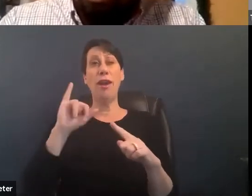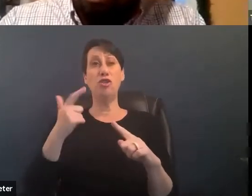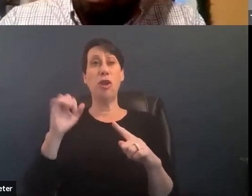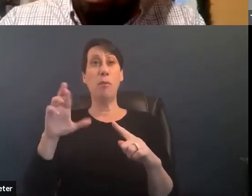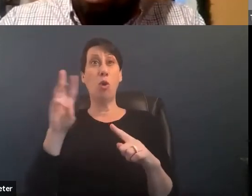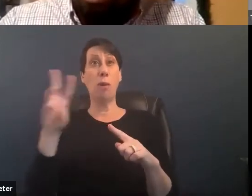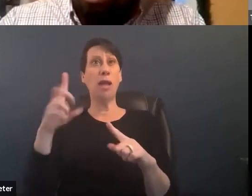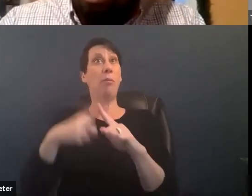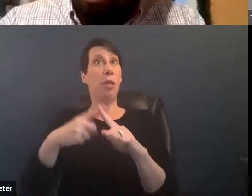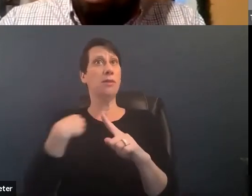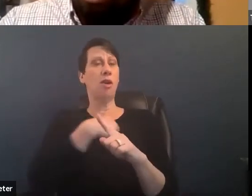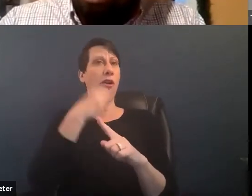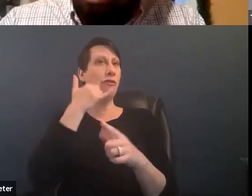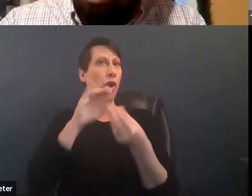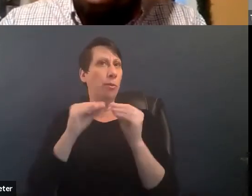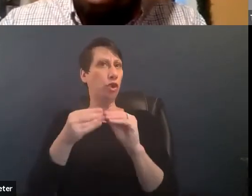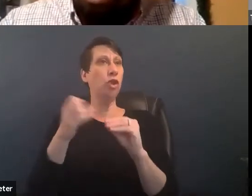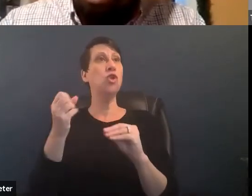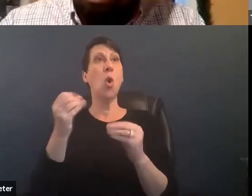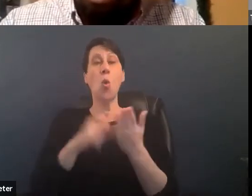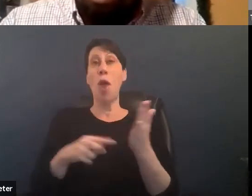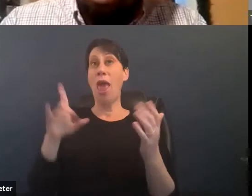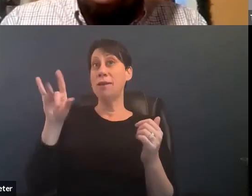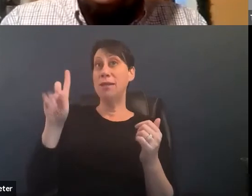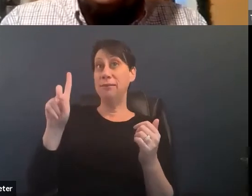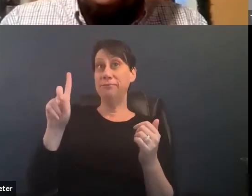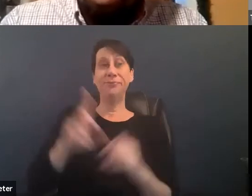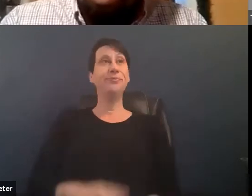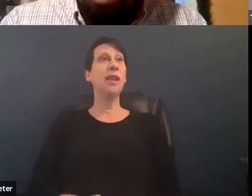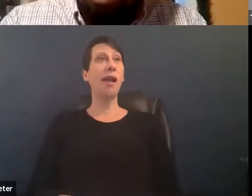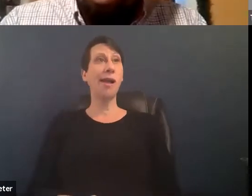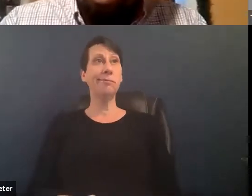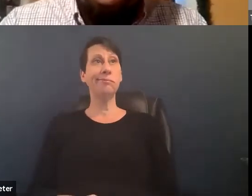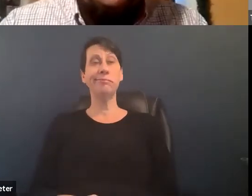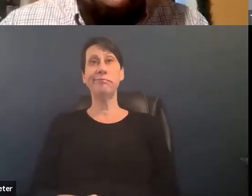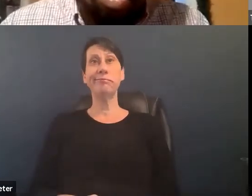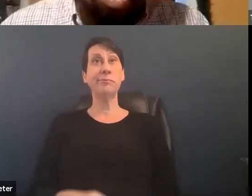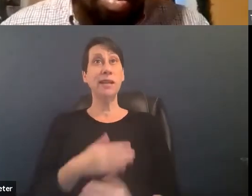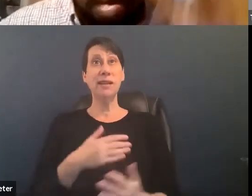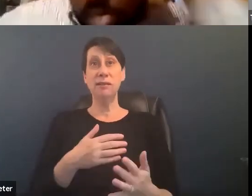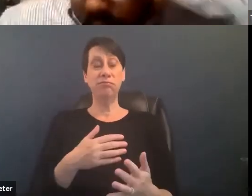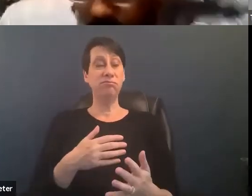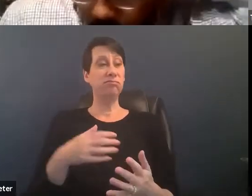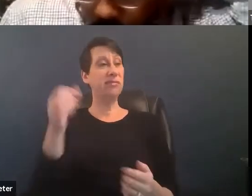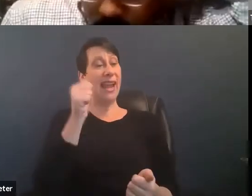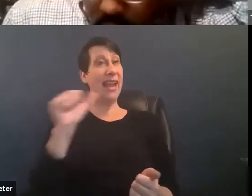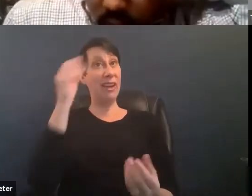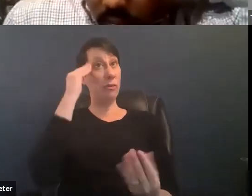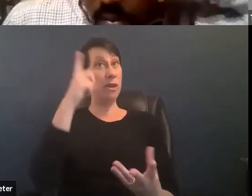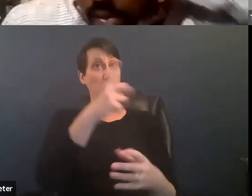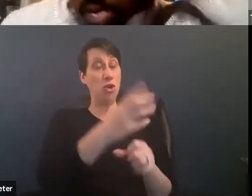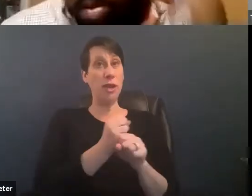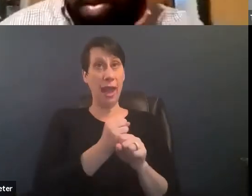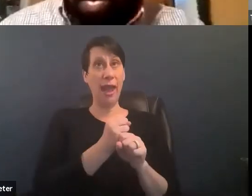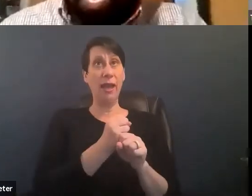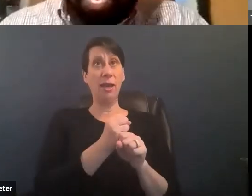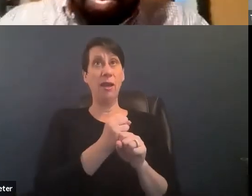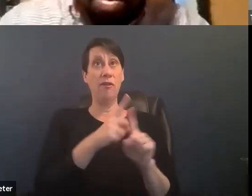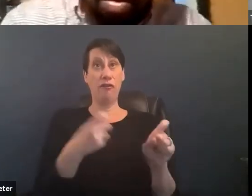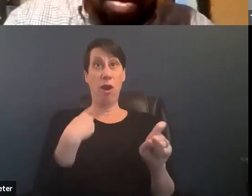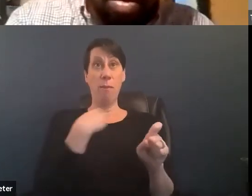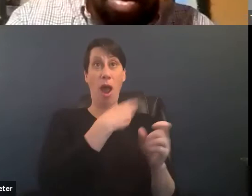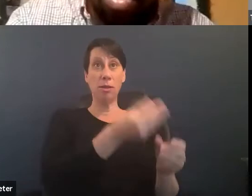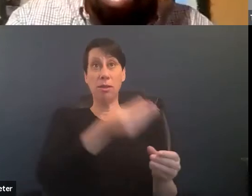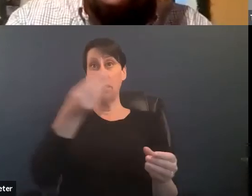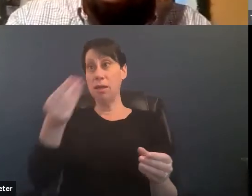website. So basically what I've done is, no matter what piece of information you get from Promise Place, you will